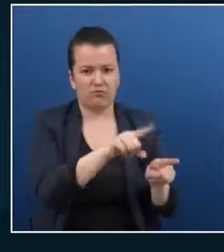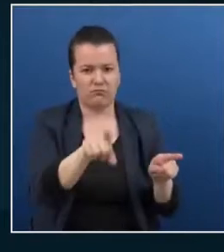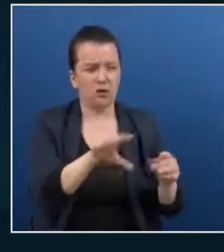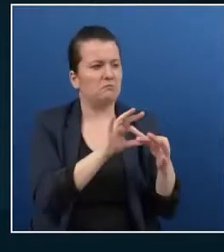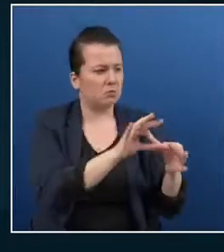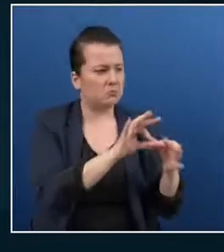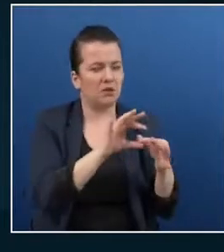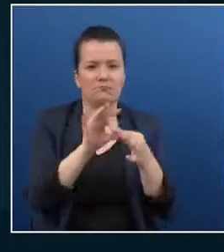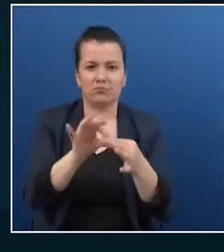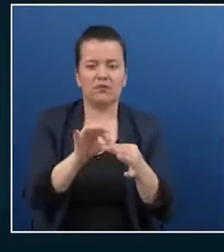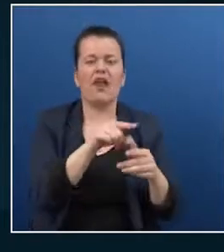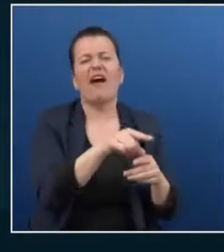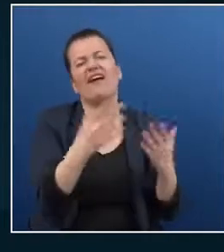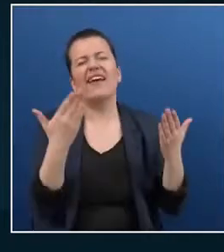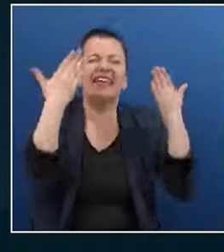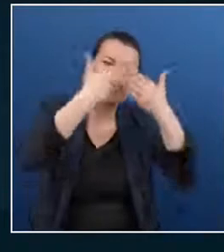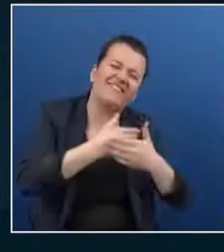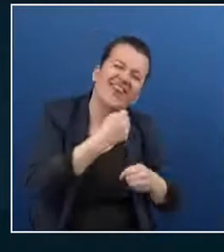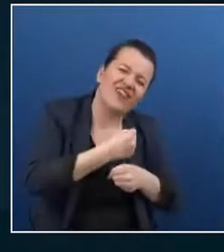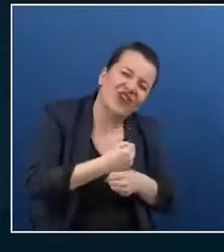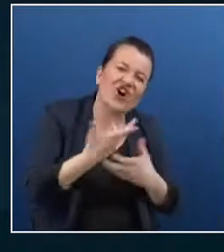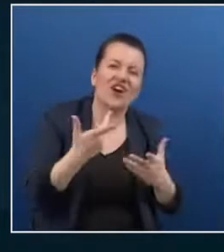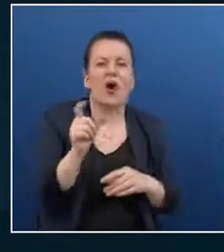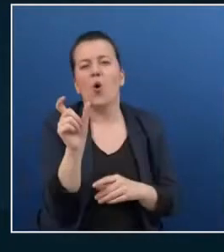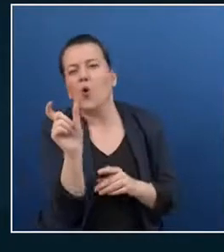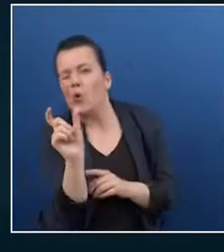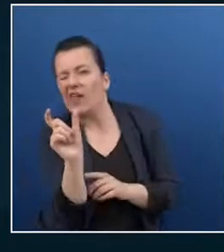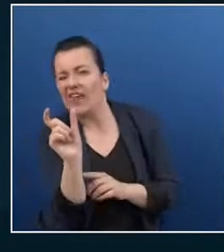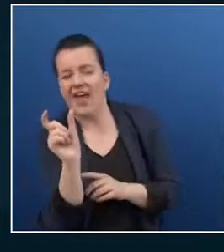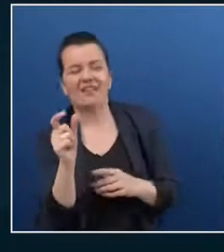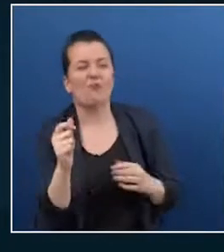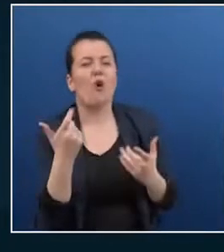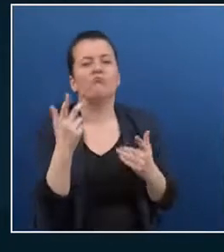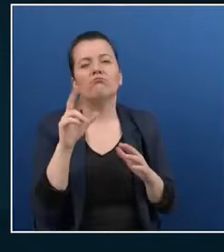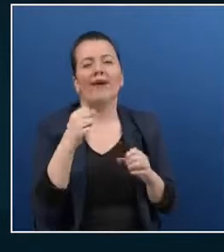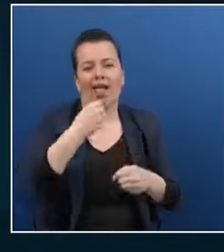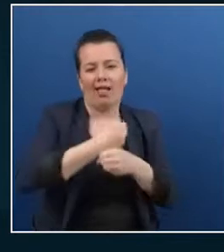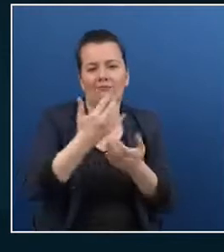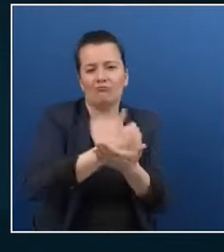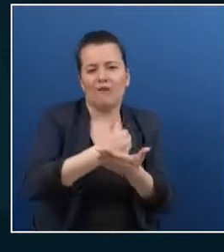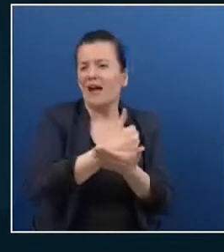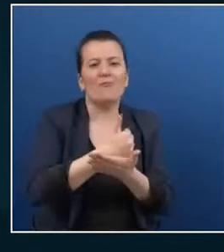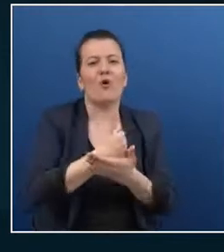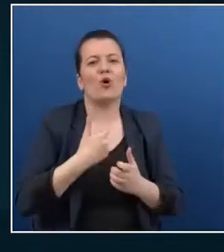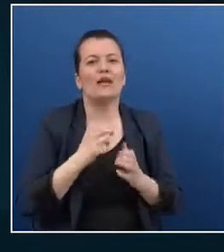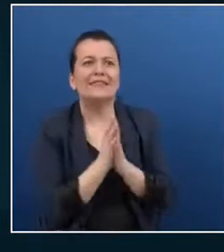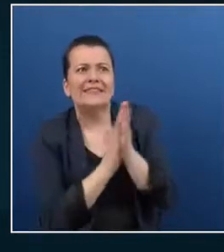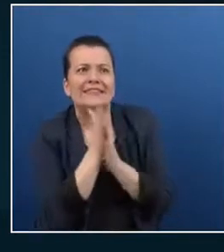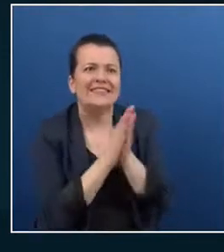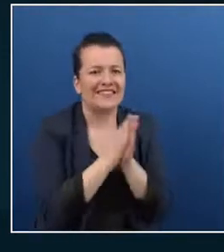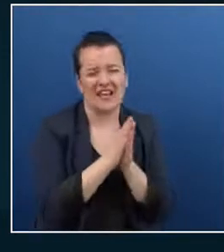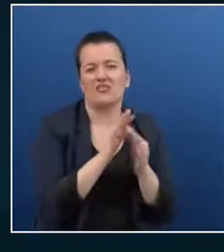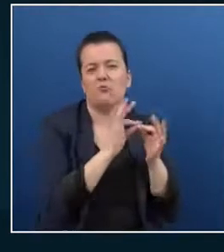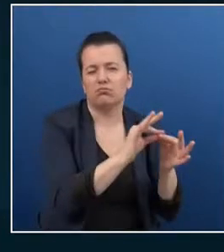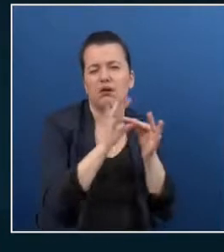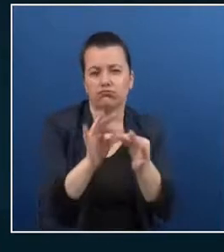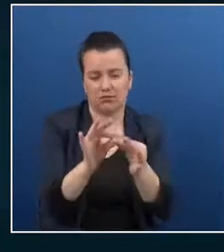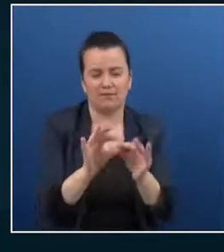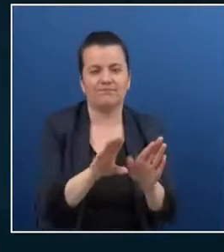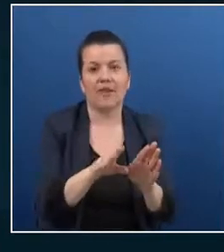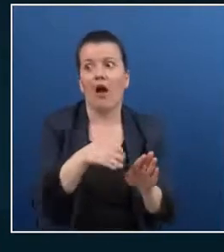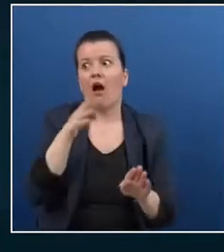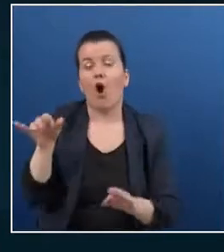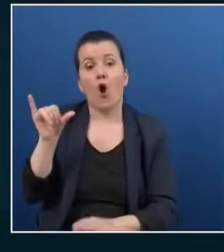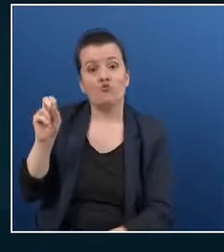weekend hours working on it. It's truly a passion project. But when we met Yoko and her team, she